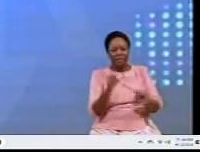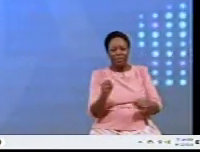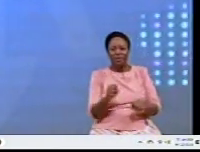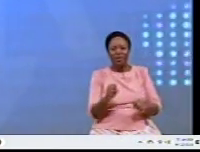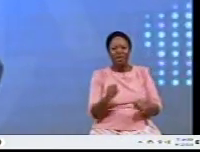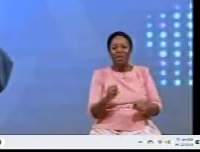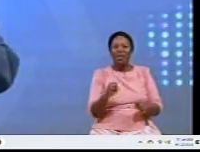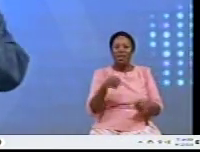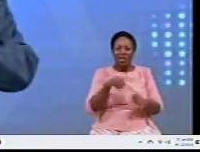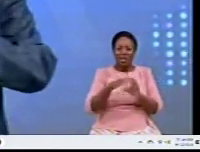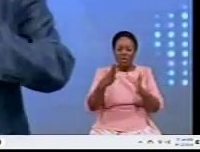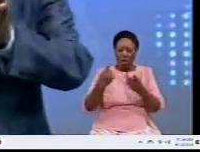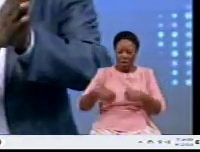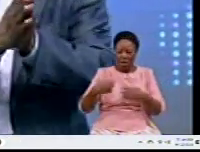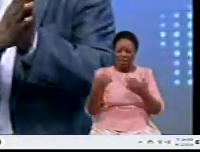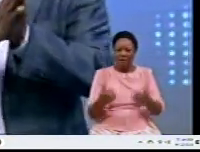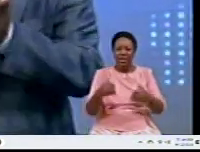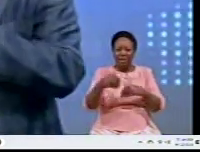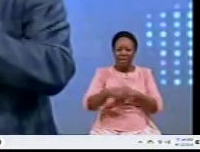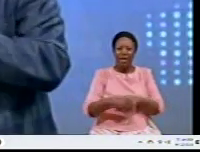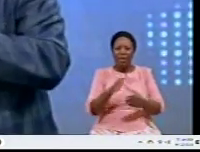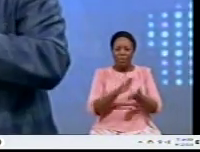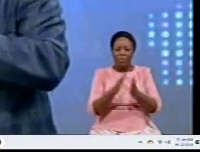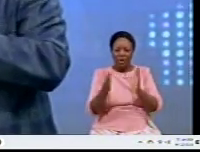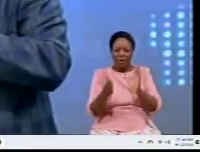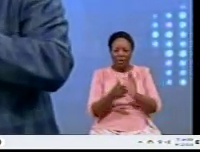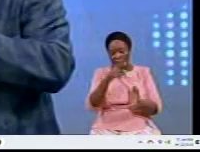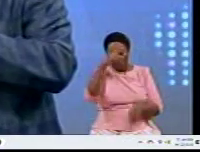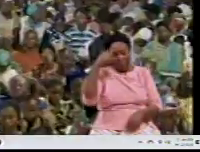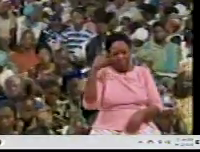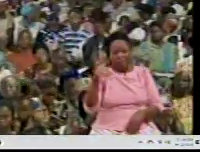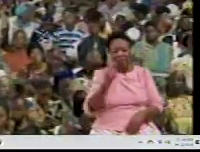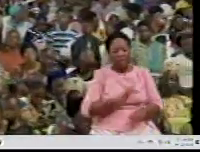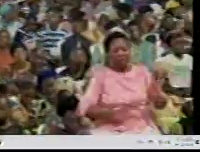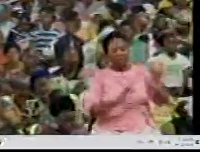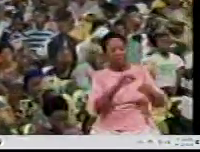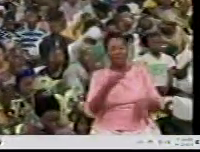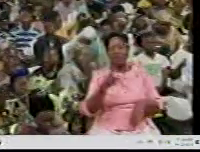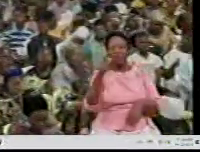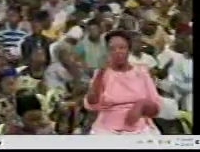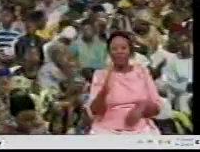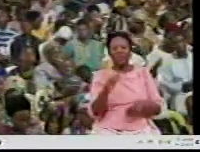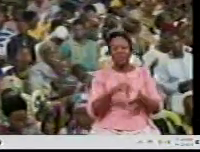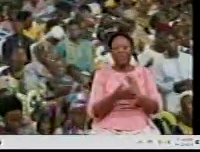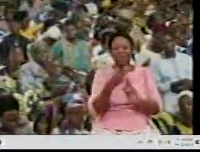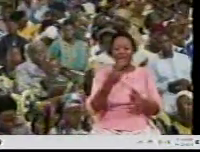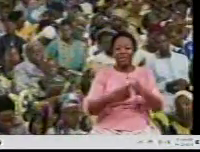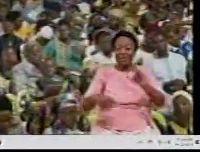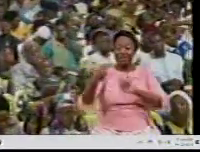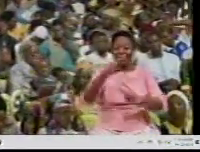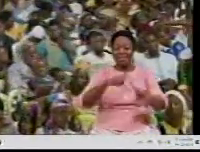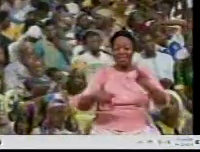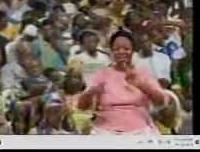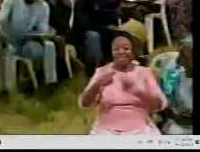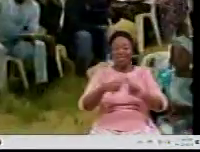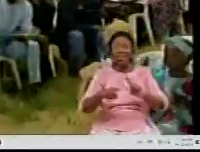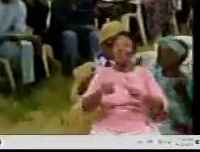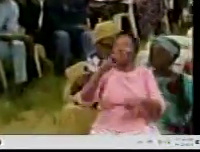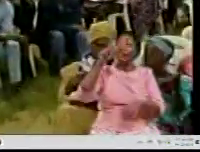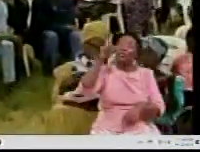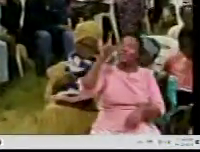in your heart tonight because of the mercy of God. Say, you will have mercy on me